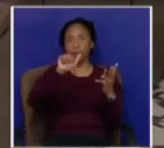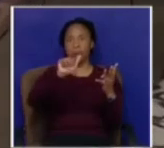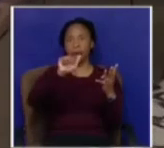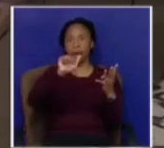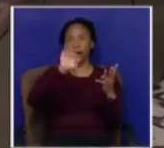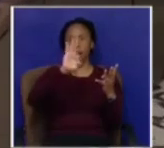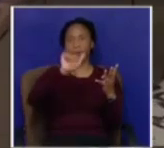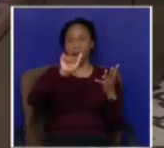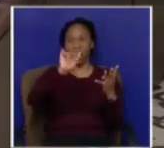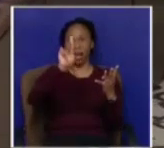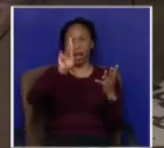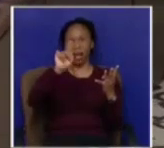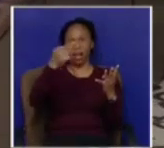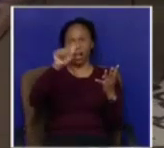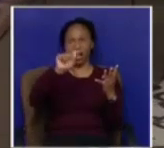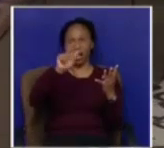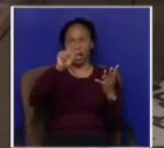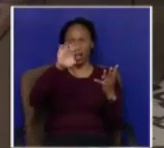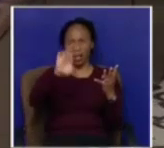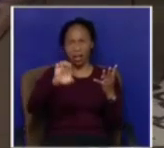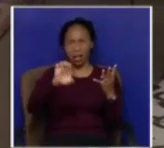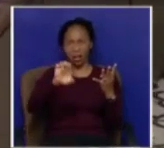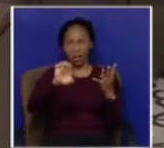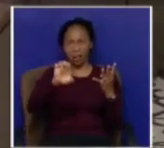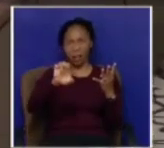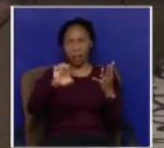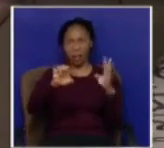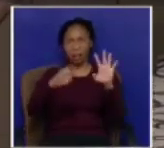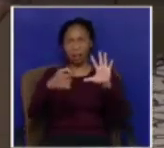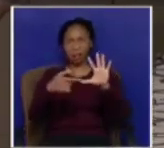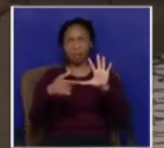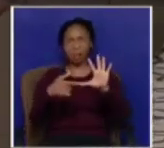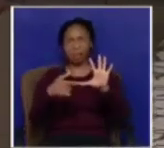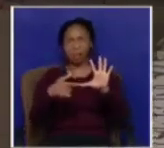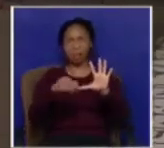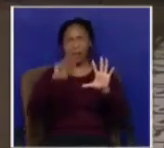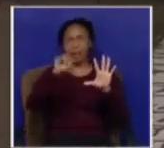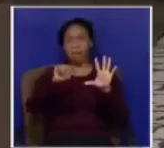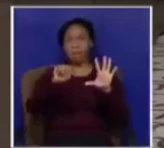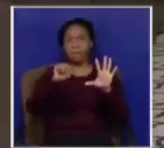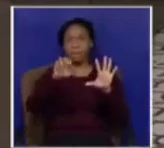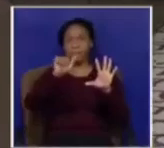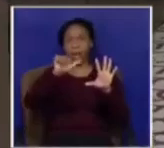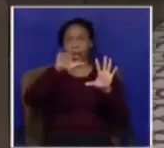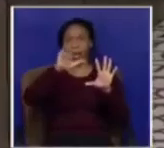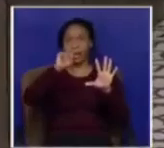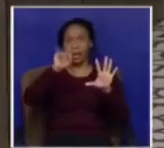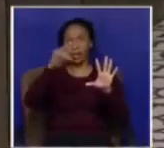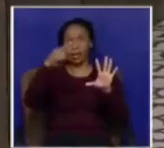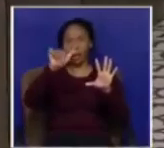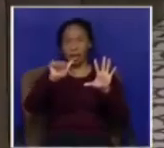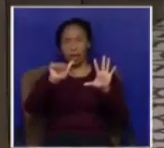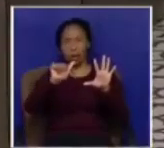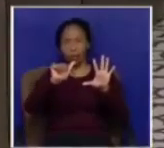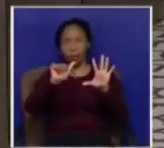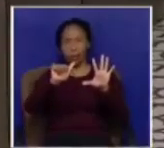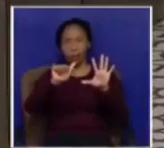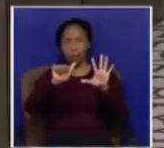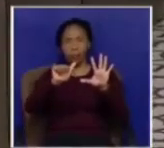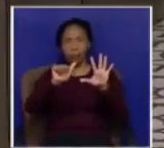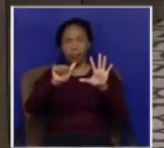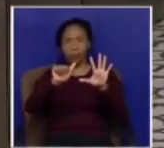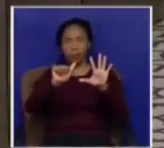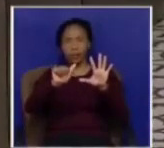Mafahane Mohayeji Carol, Malinga Jafta Sihle.